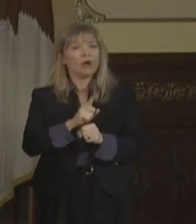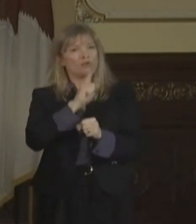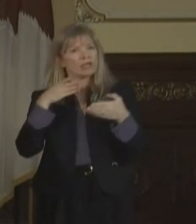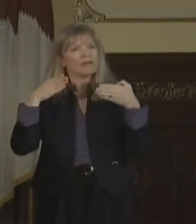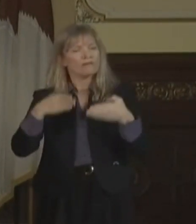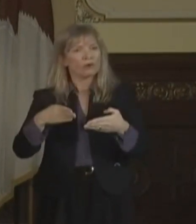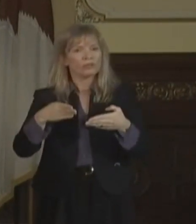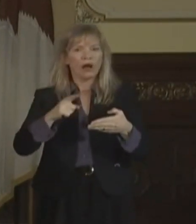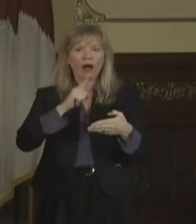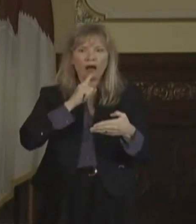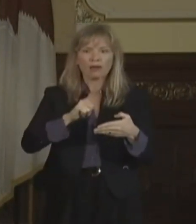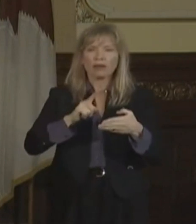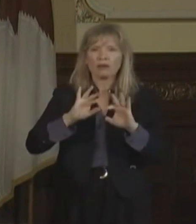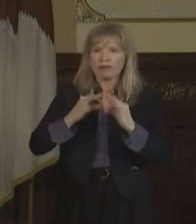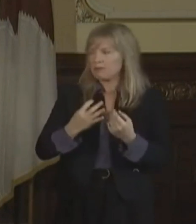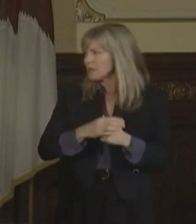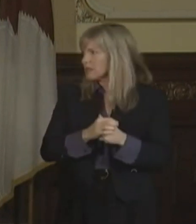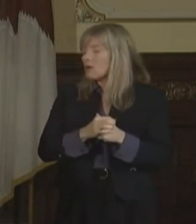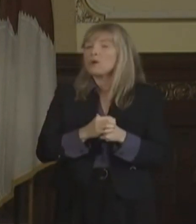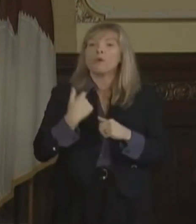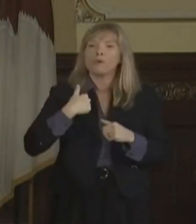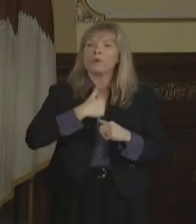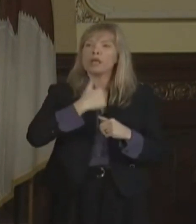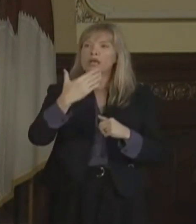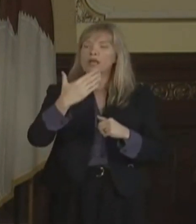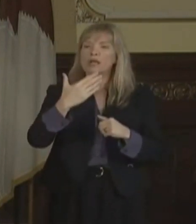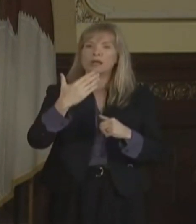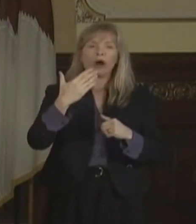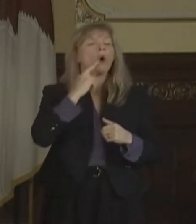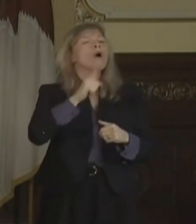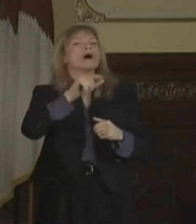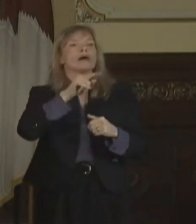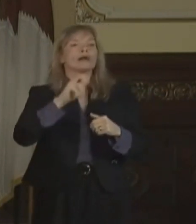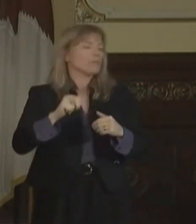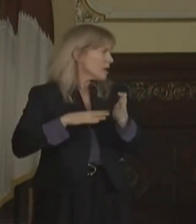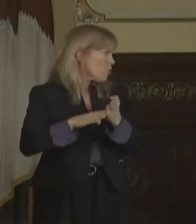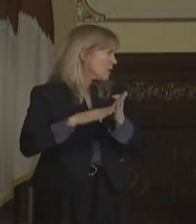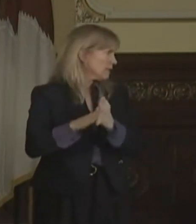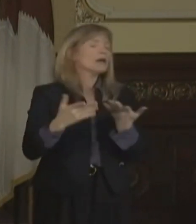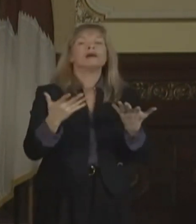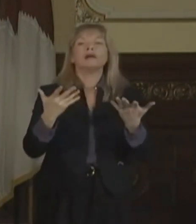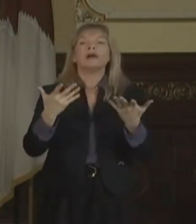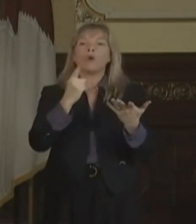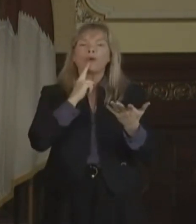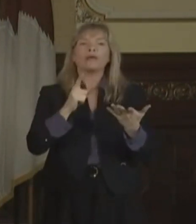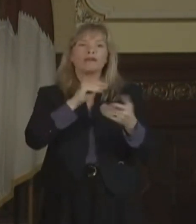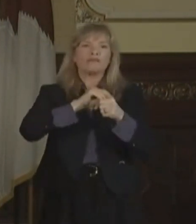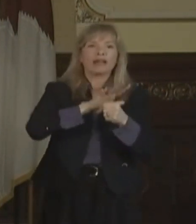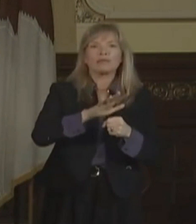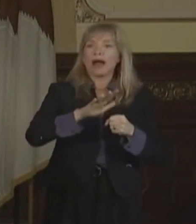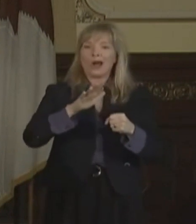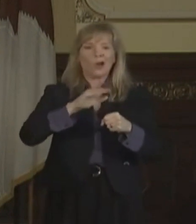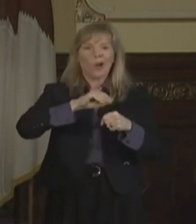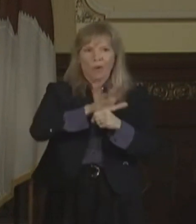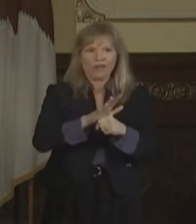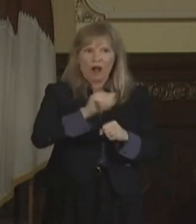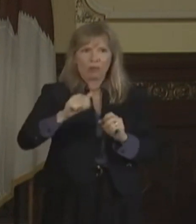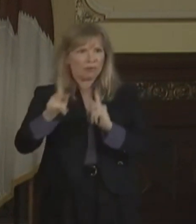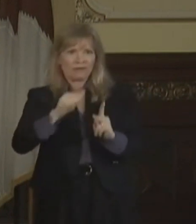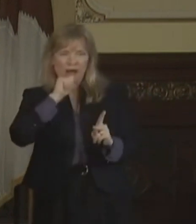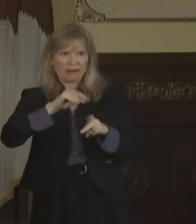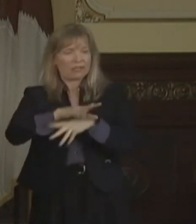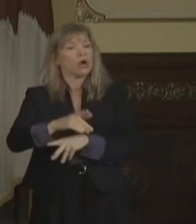on equity, because we know that Black and brown communities have been ill affected by COVID in a way that others have not. And